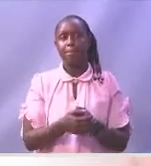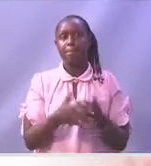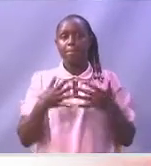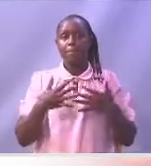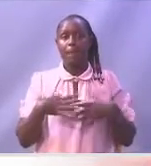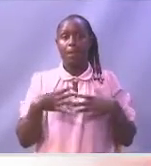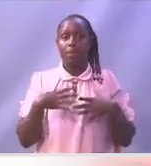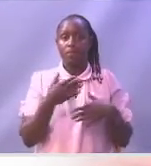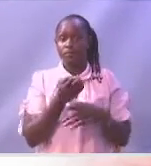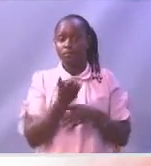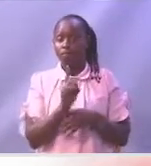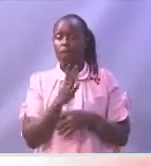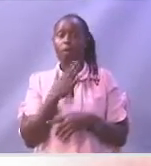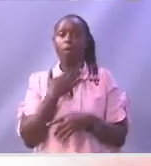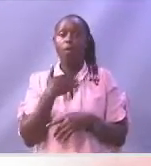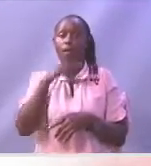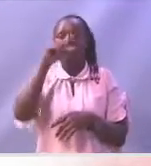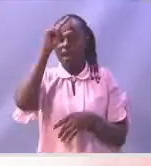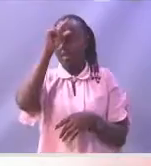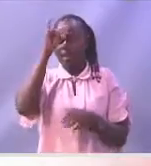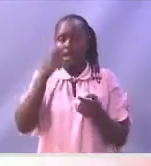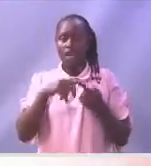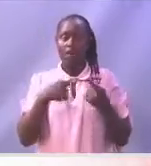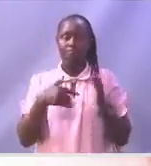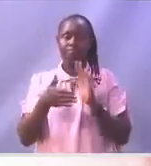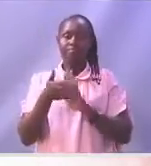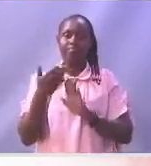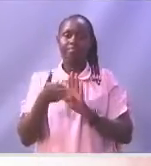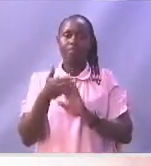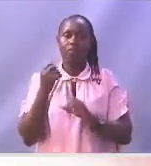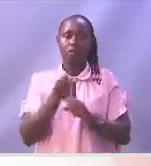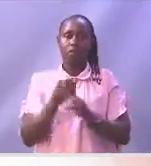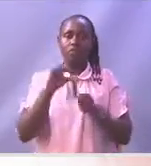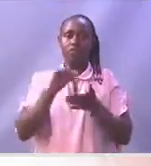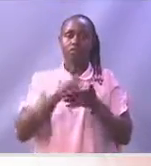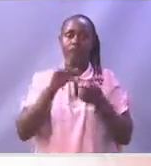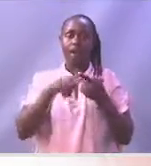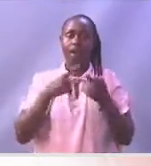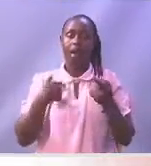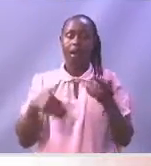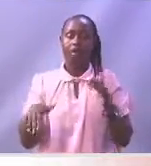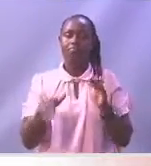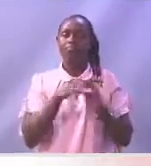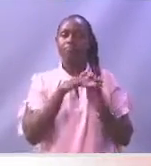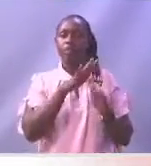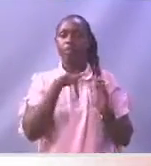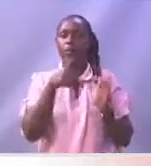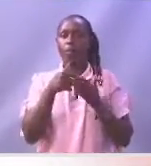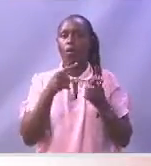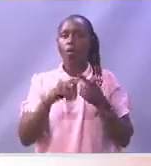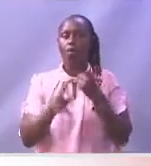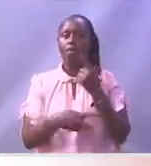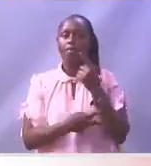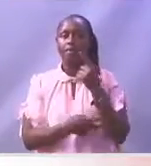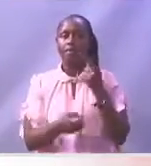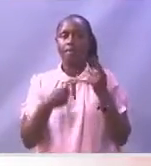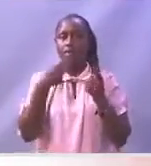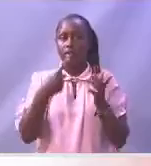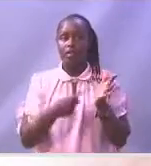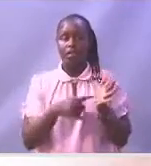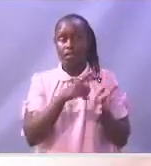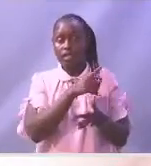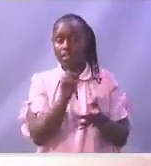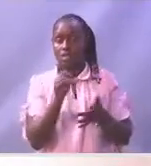residents now want the government to speed up the operation to flush out the bandits. Amid its reports that unknown members